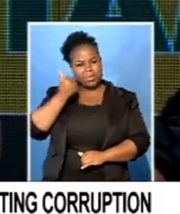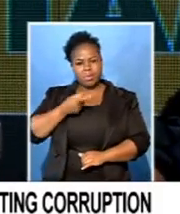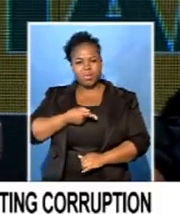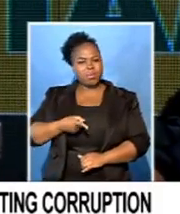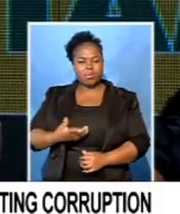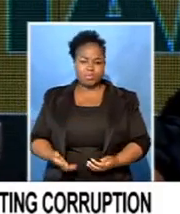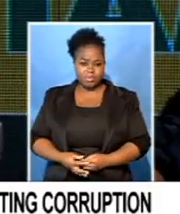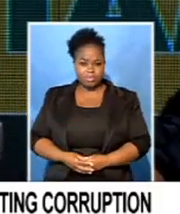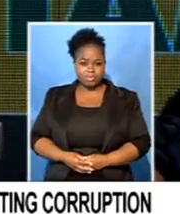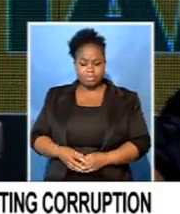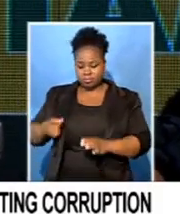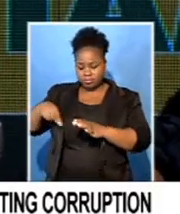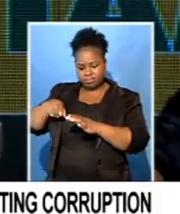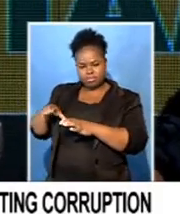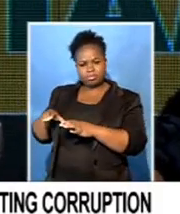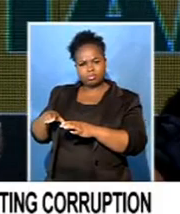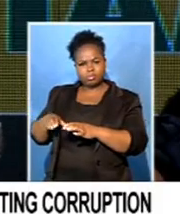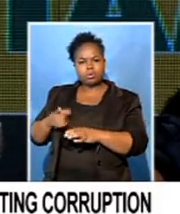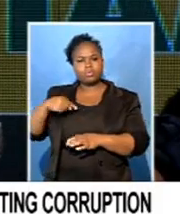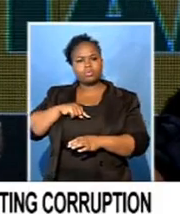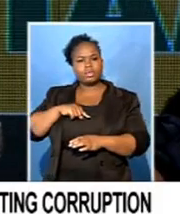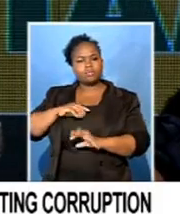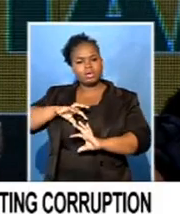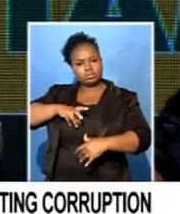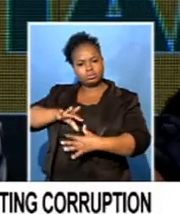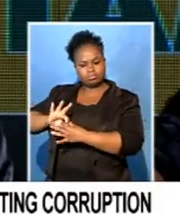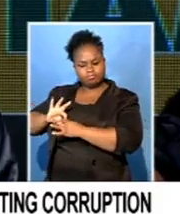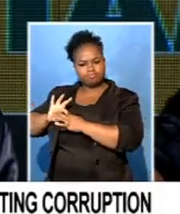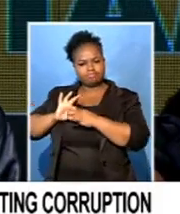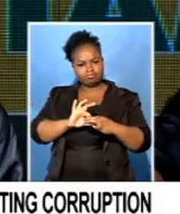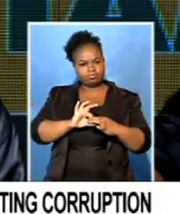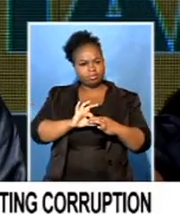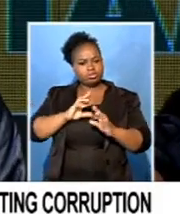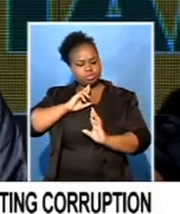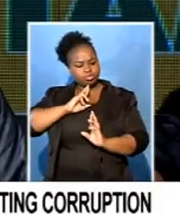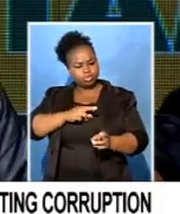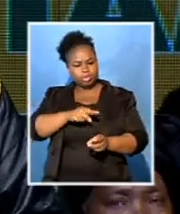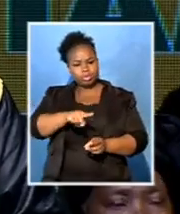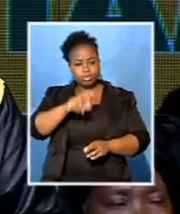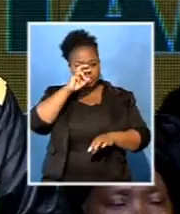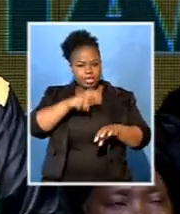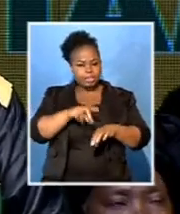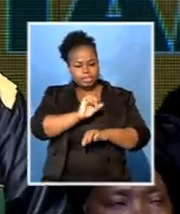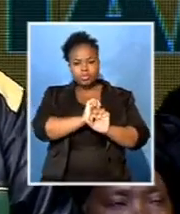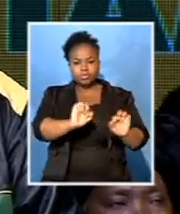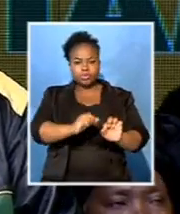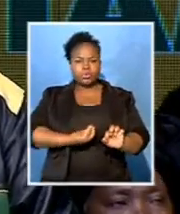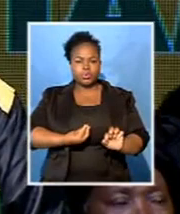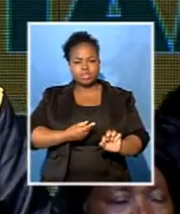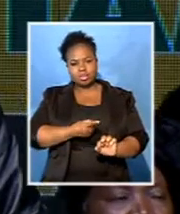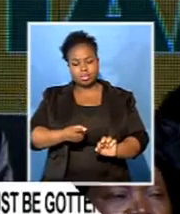adapt and become responsive to the needs of our youth today.